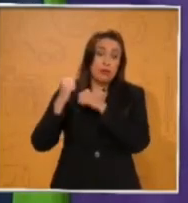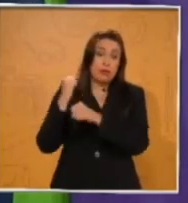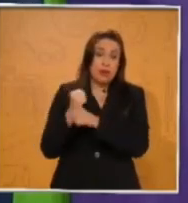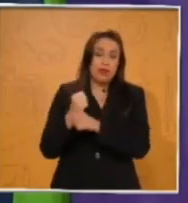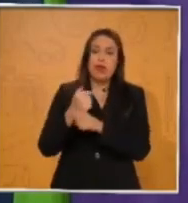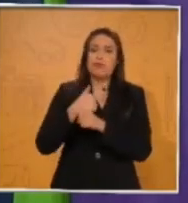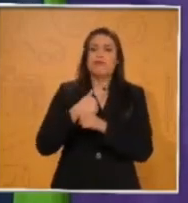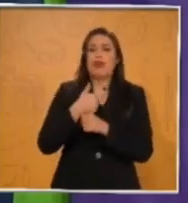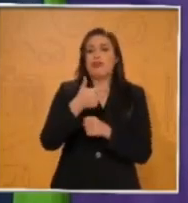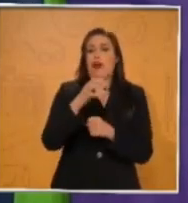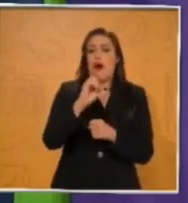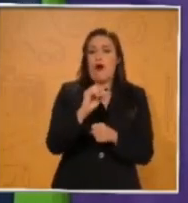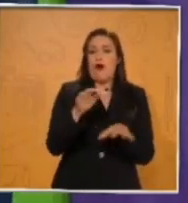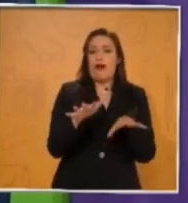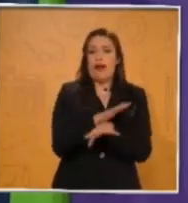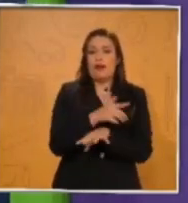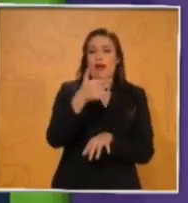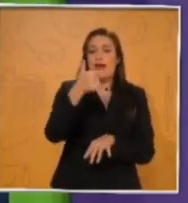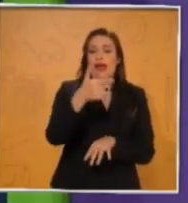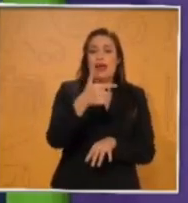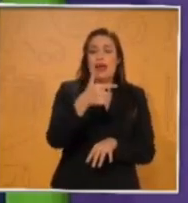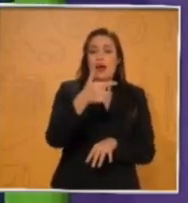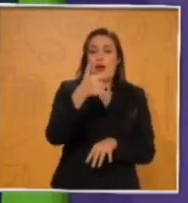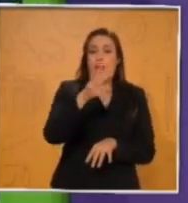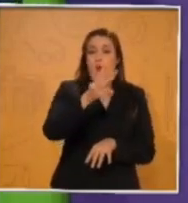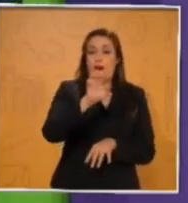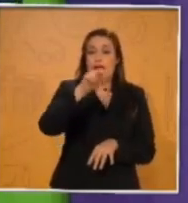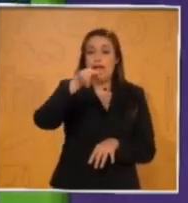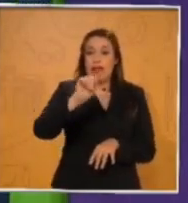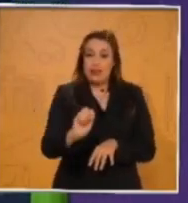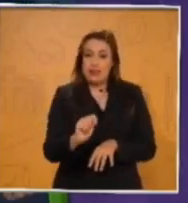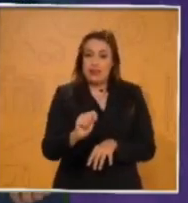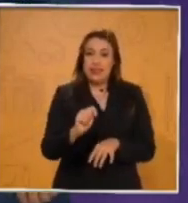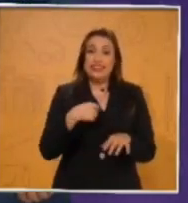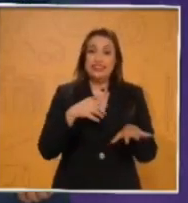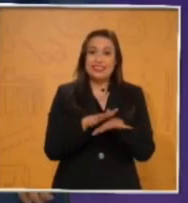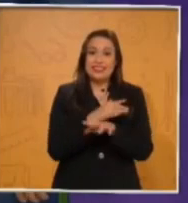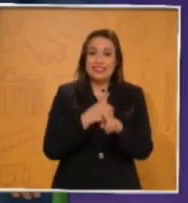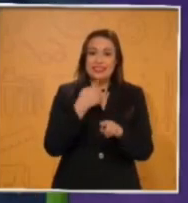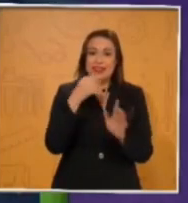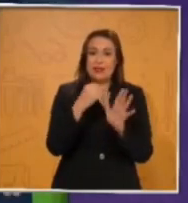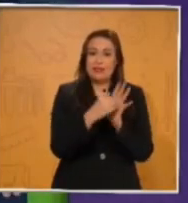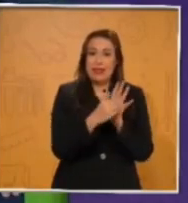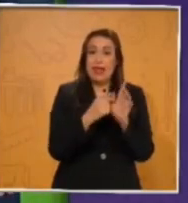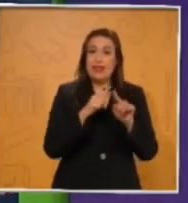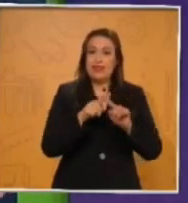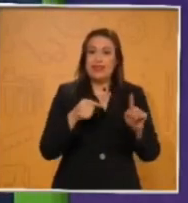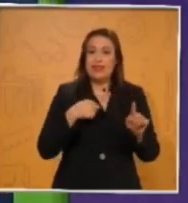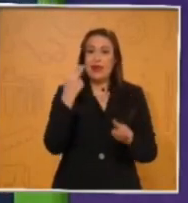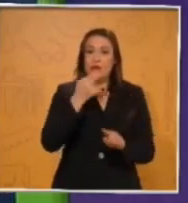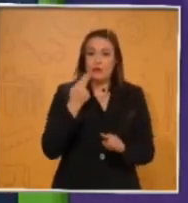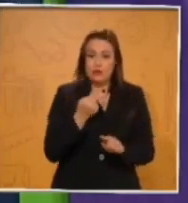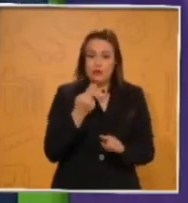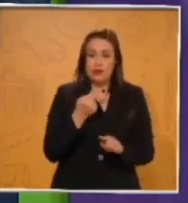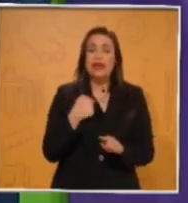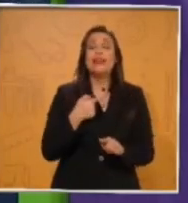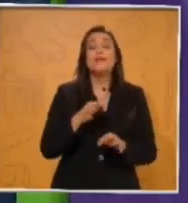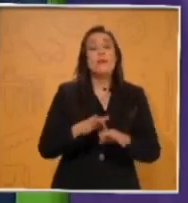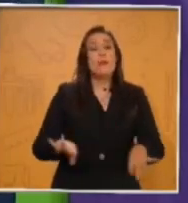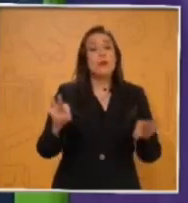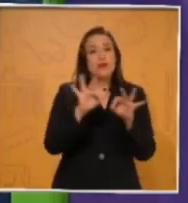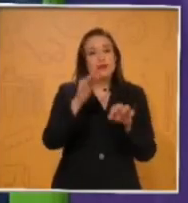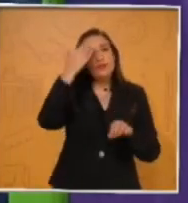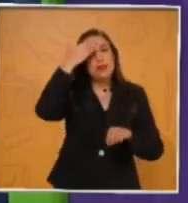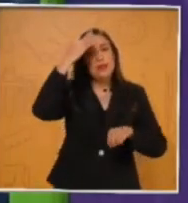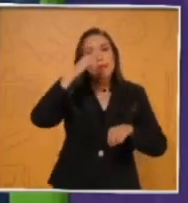went to the park at 5 o'clock. It's very important to memorize and